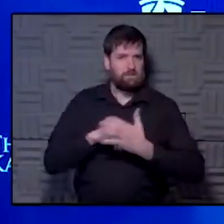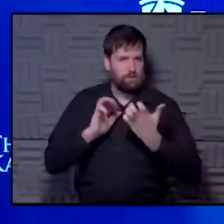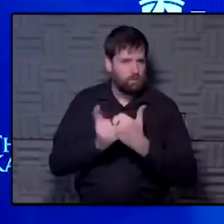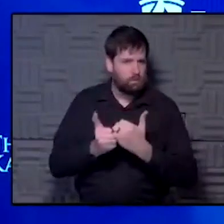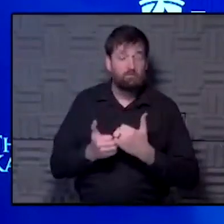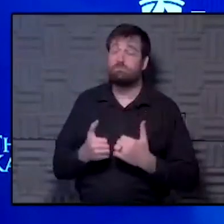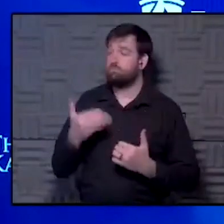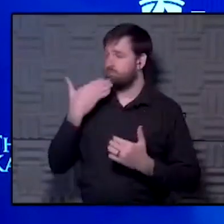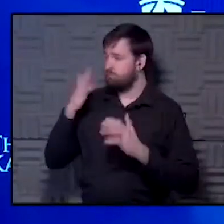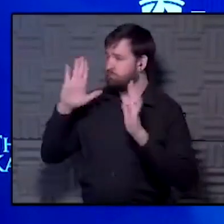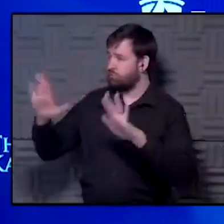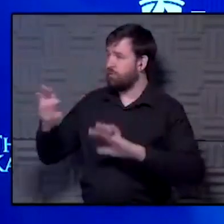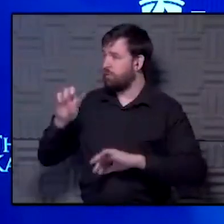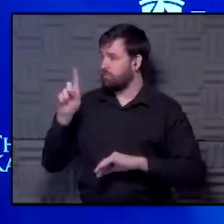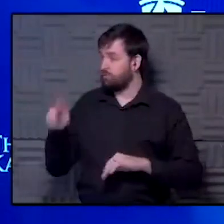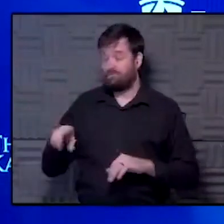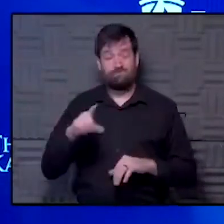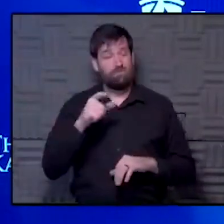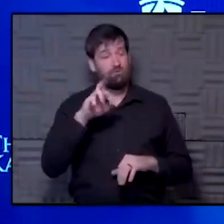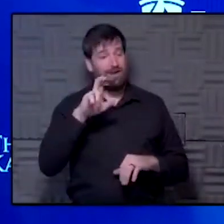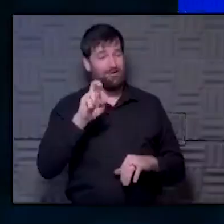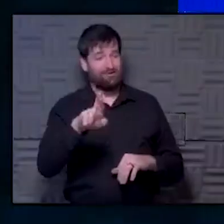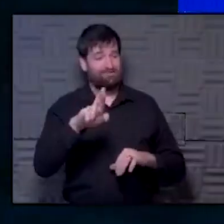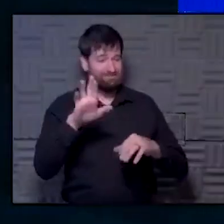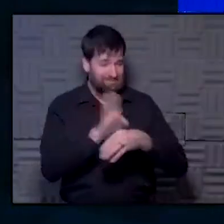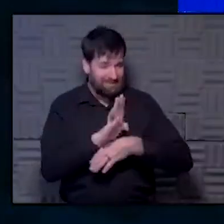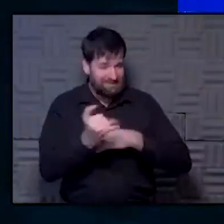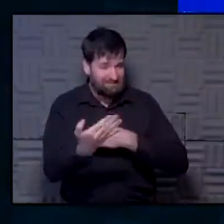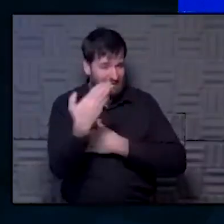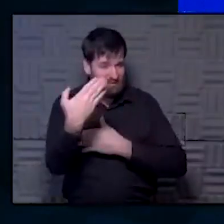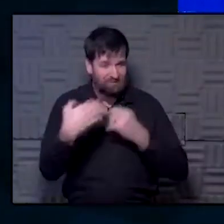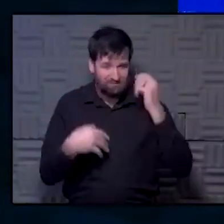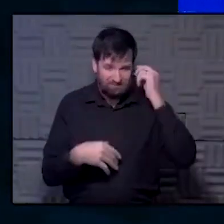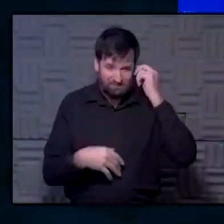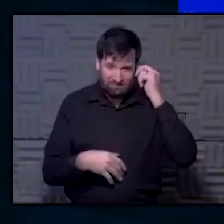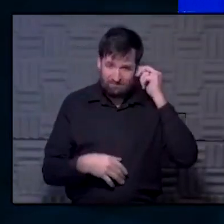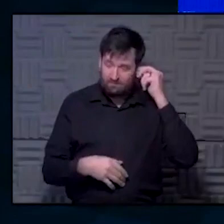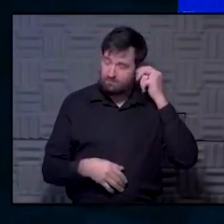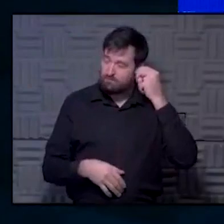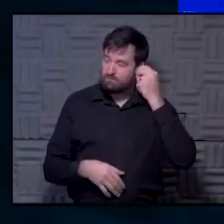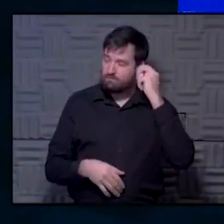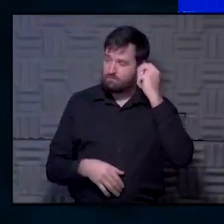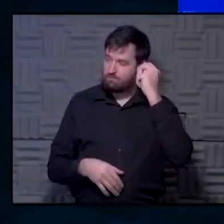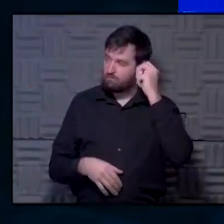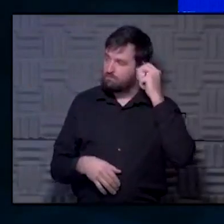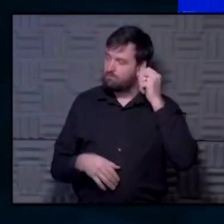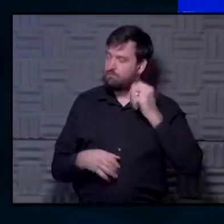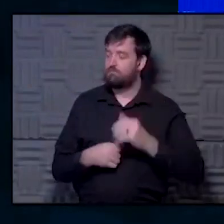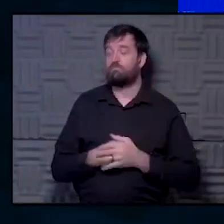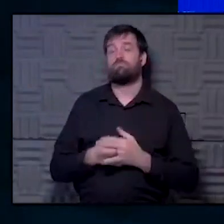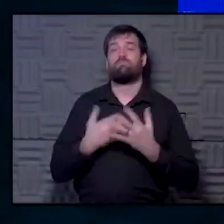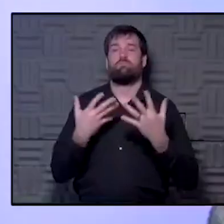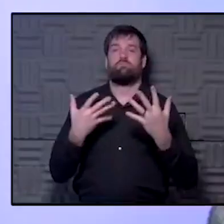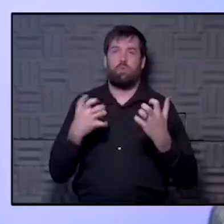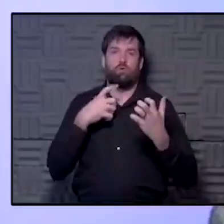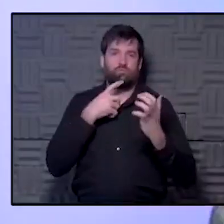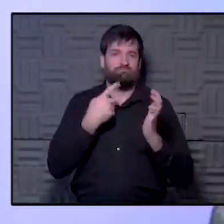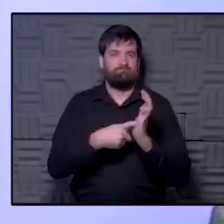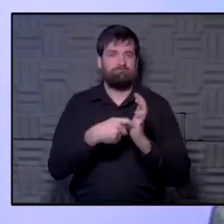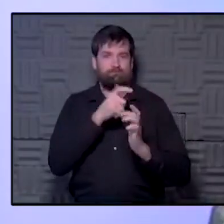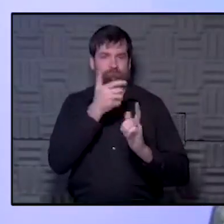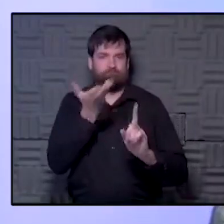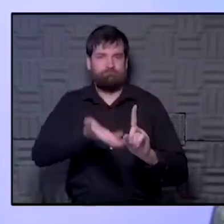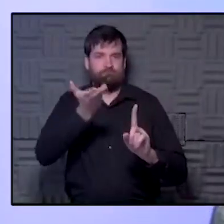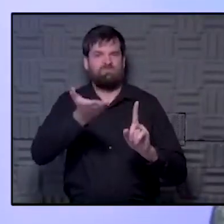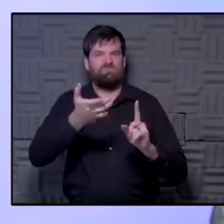question. Okay, Greiner, you're busy this morning, man. Well, that's one where we want to identify those people as